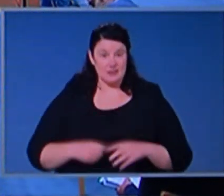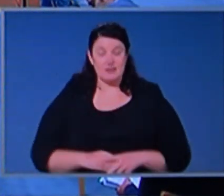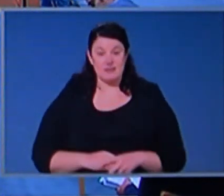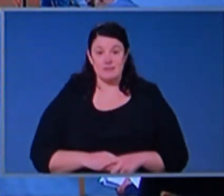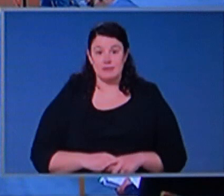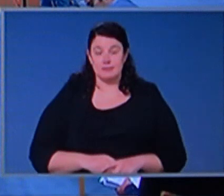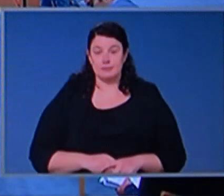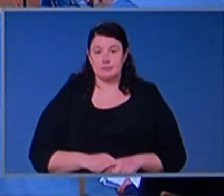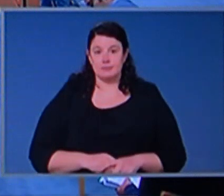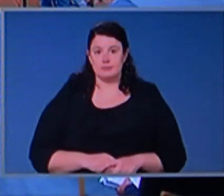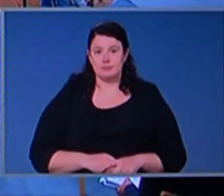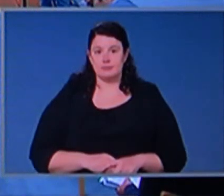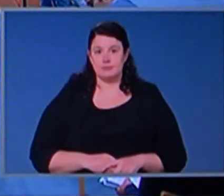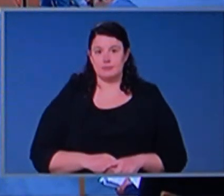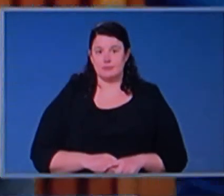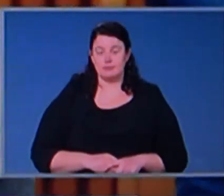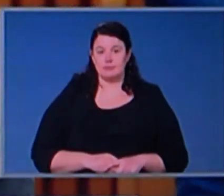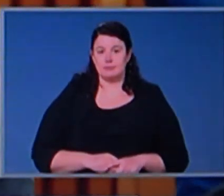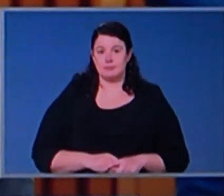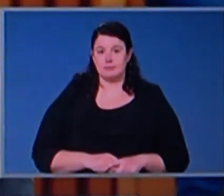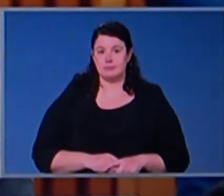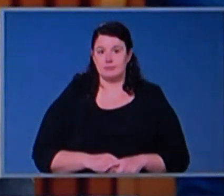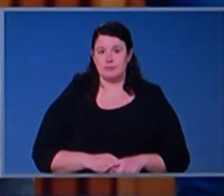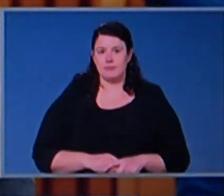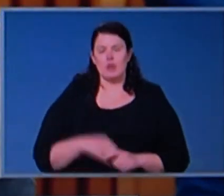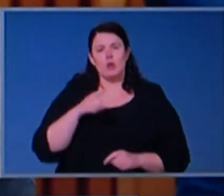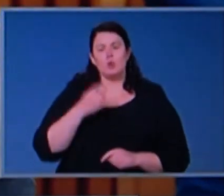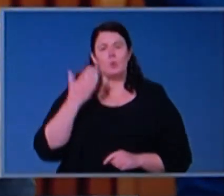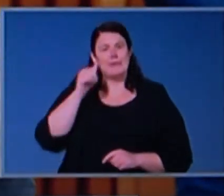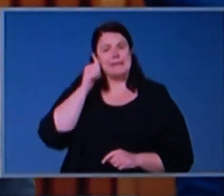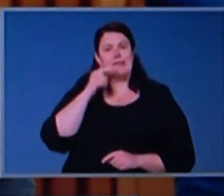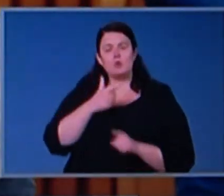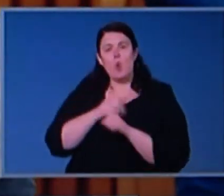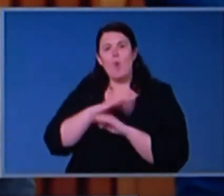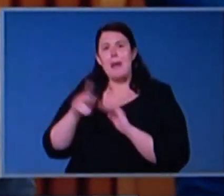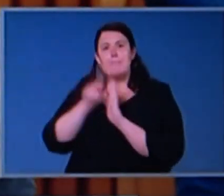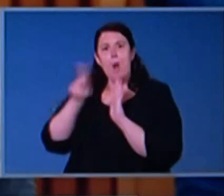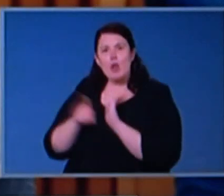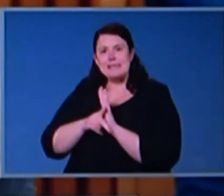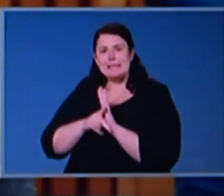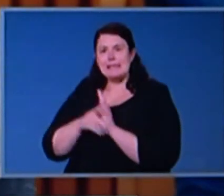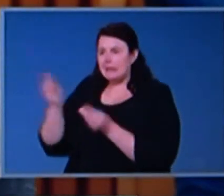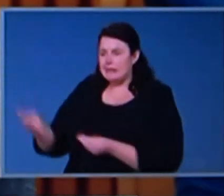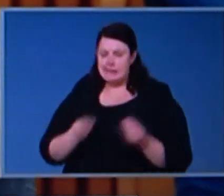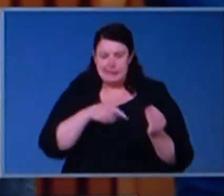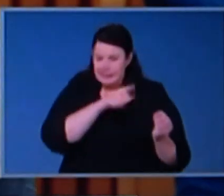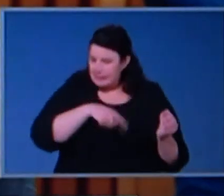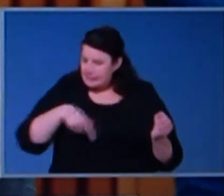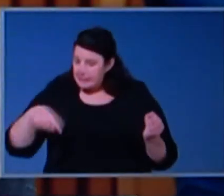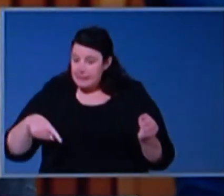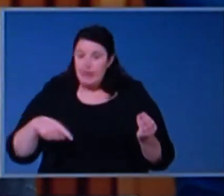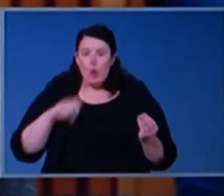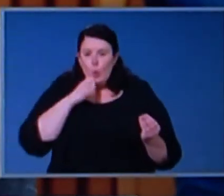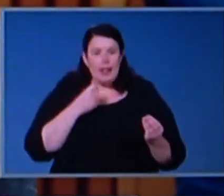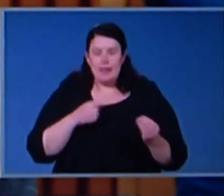your comments about looking at industrial relations with fresh eyes? Does that mean that the government is not going to push ahead with the Ensuring Integrity